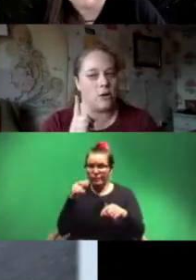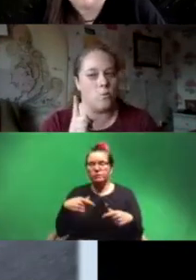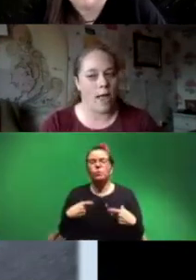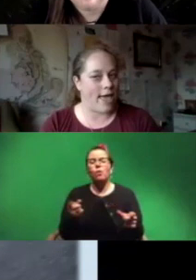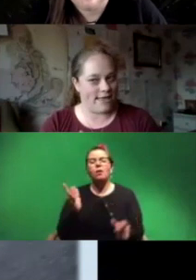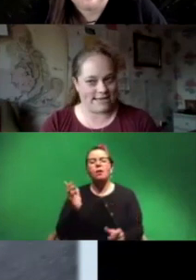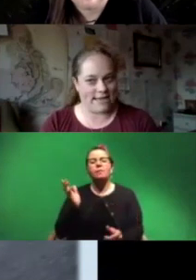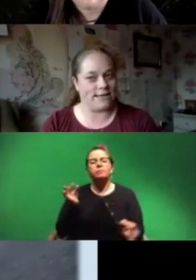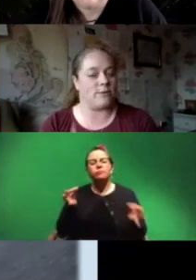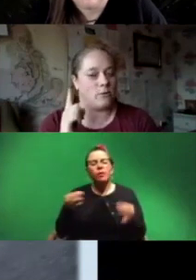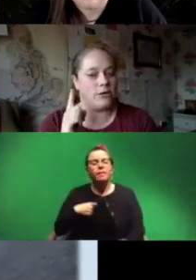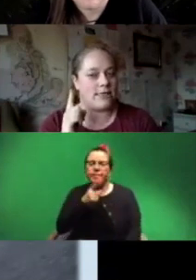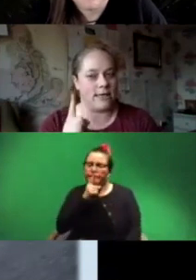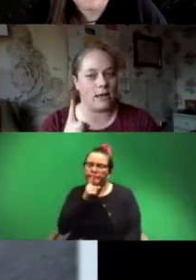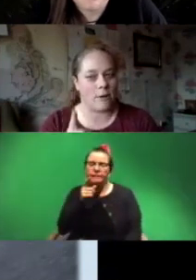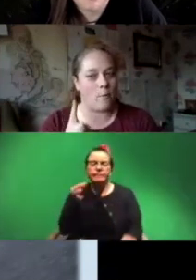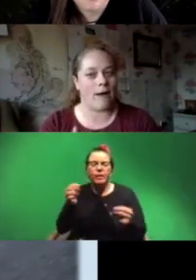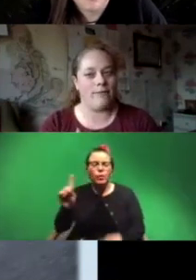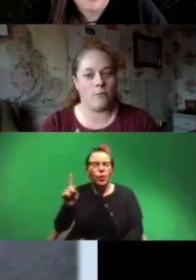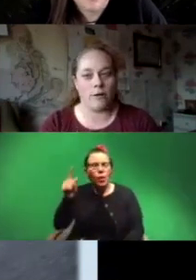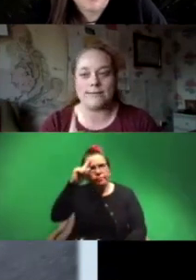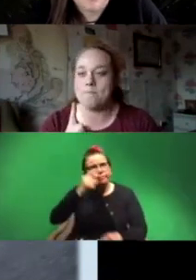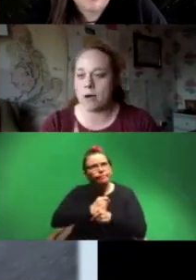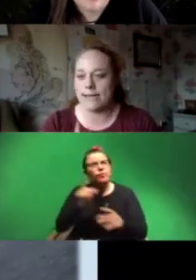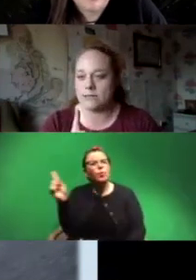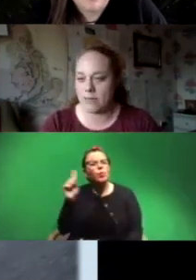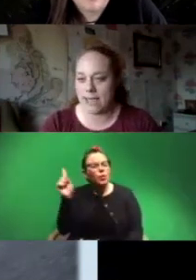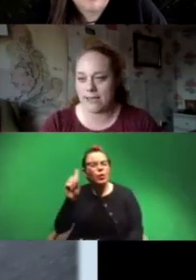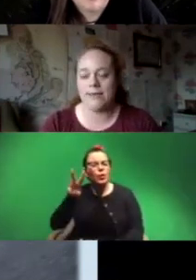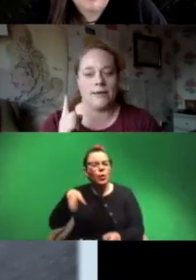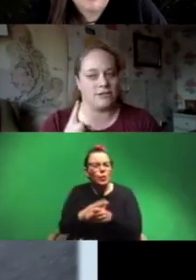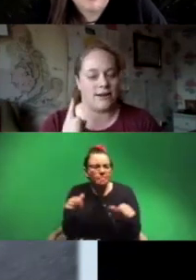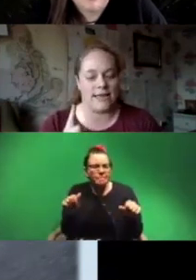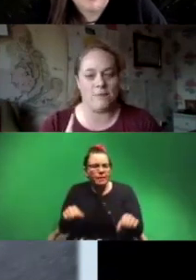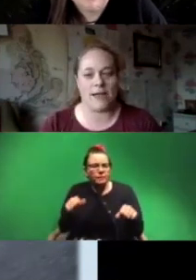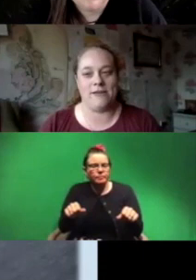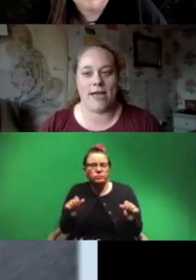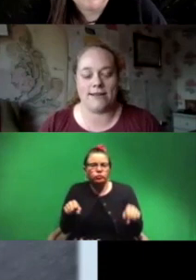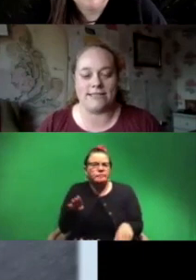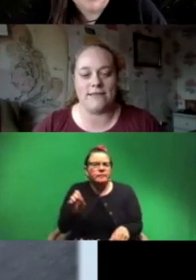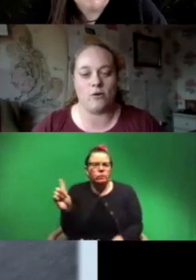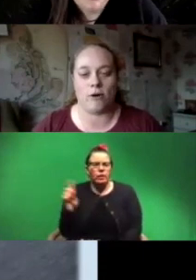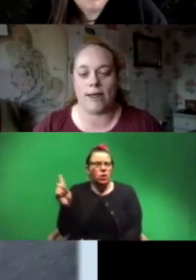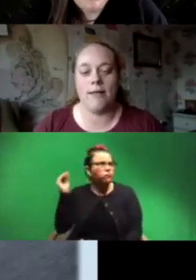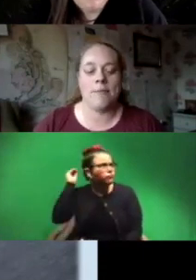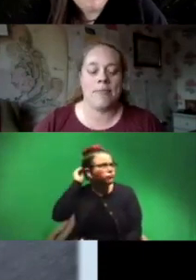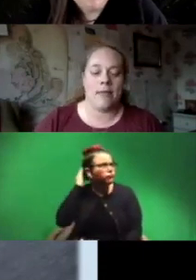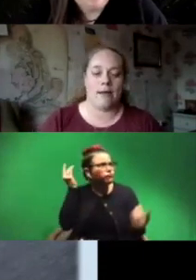to tell you where this is, but I want you to think about where in the world it might be. And just kind of keep that in your head and see if you're